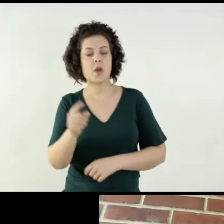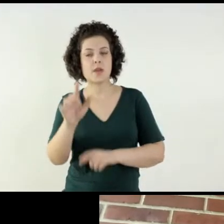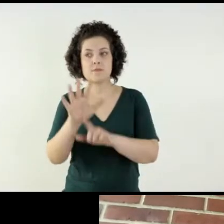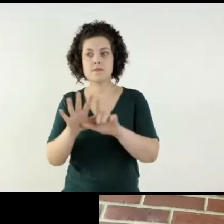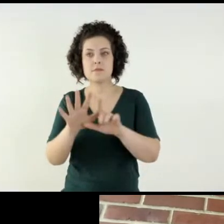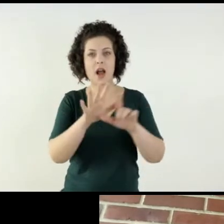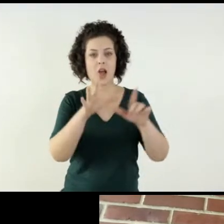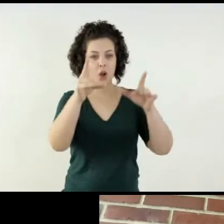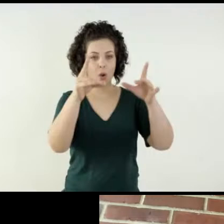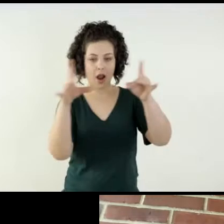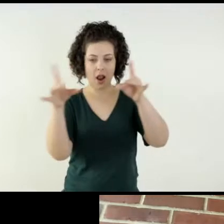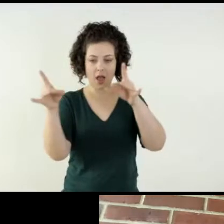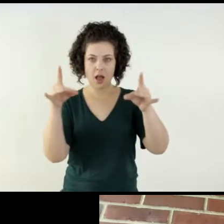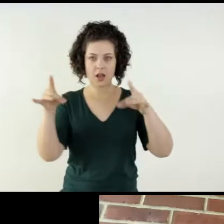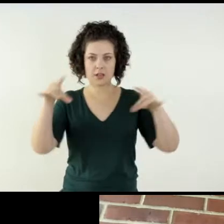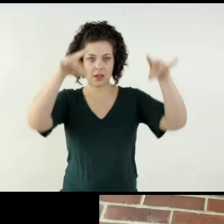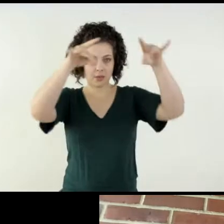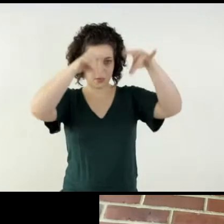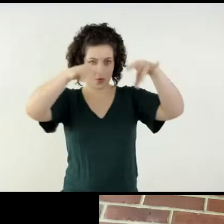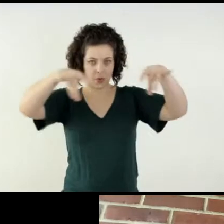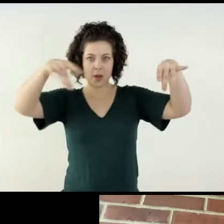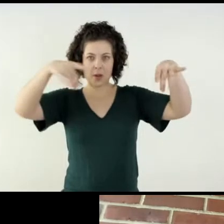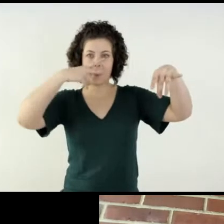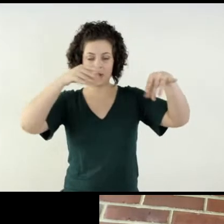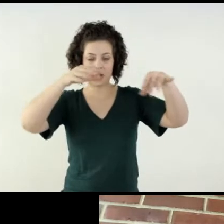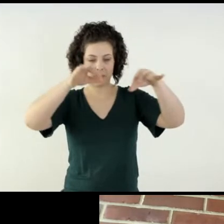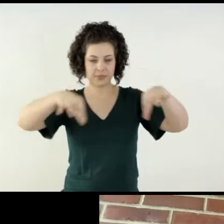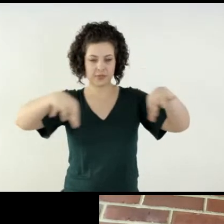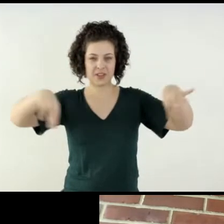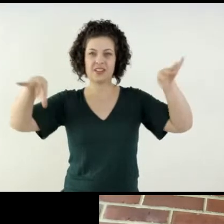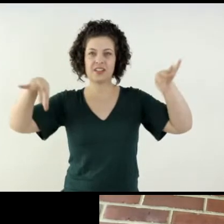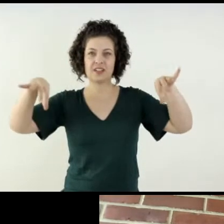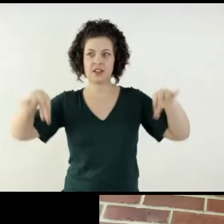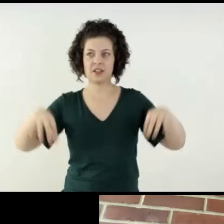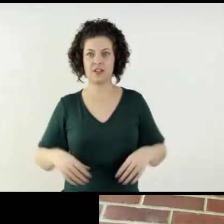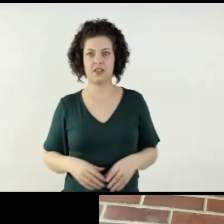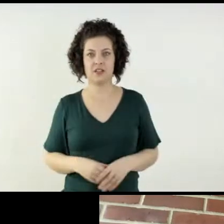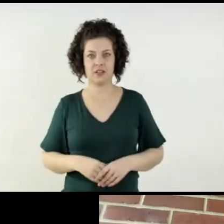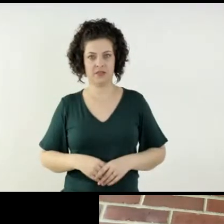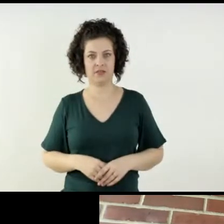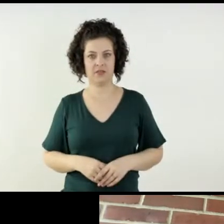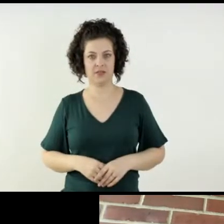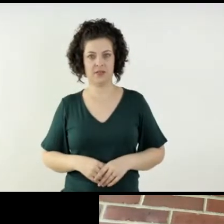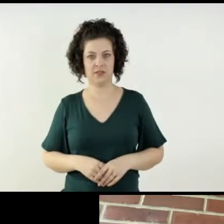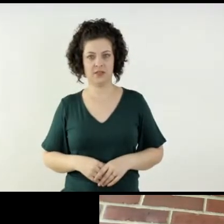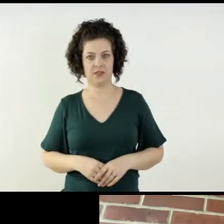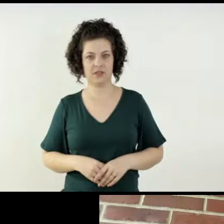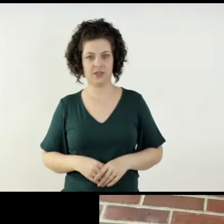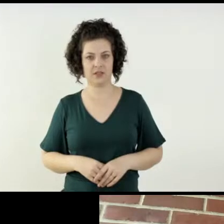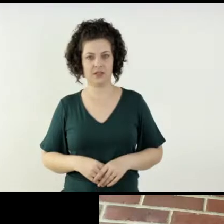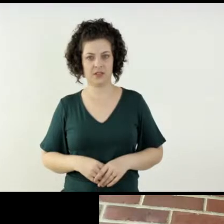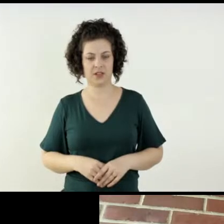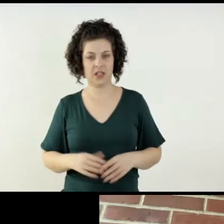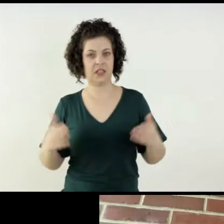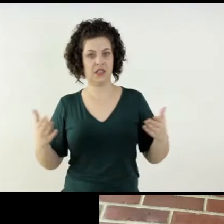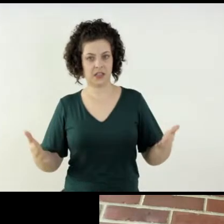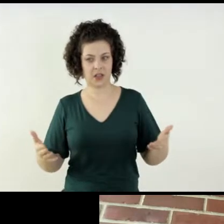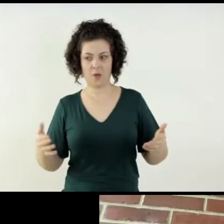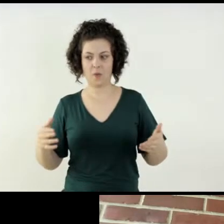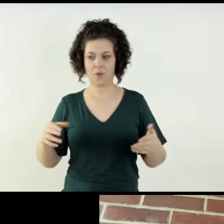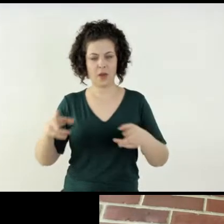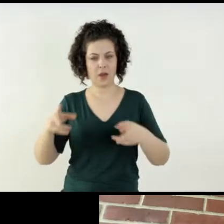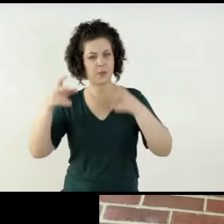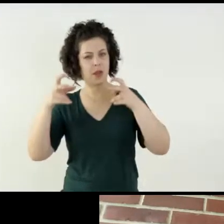mural tapestry. And so there was a realization that you don't need to worry that your